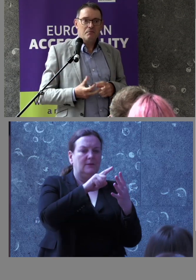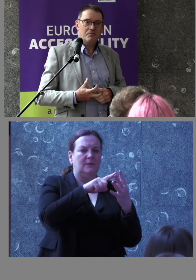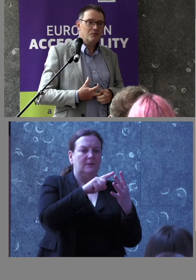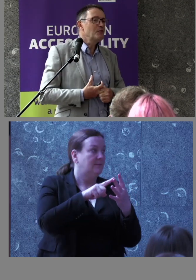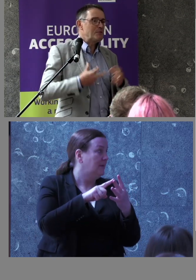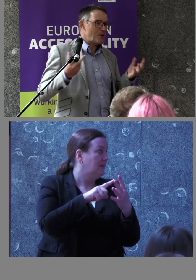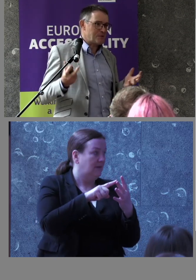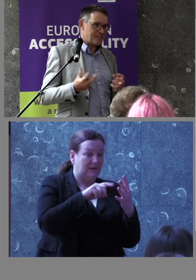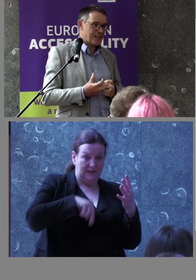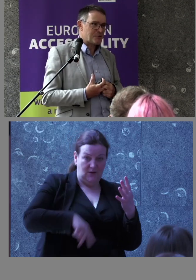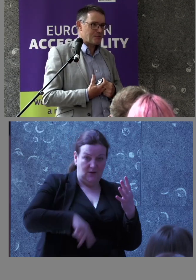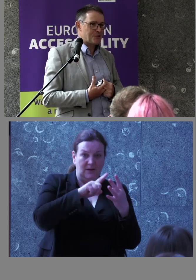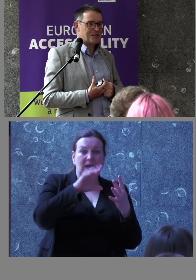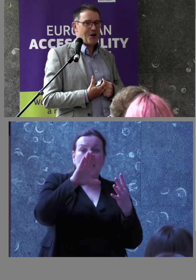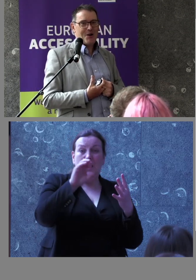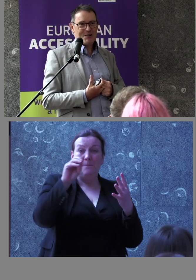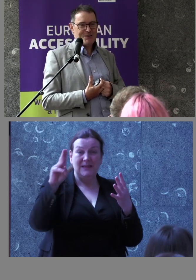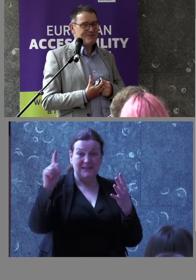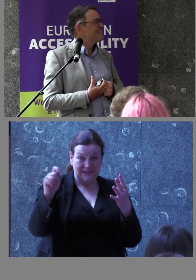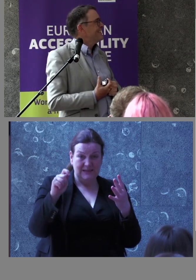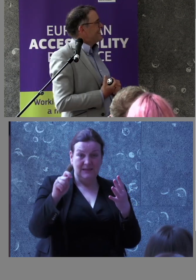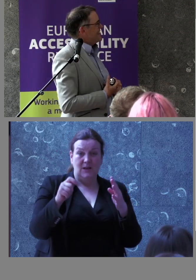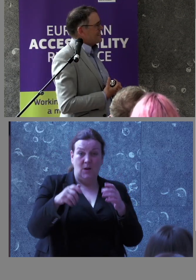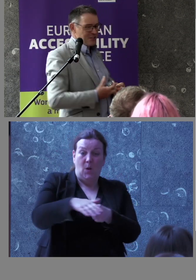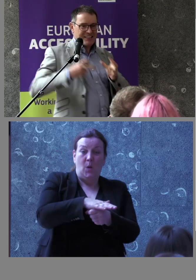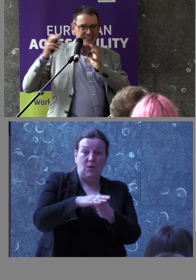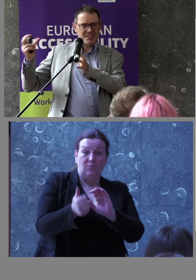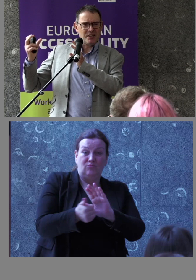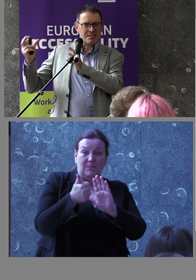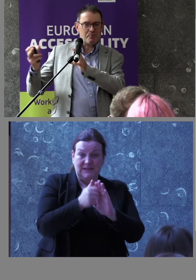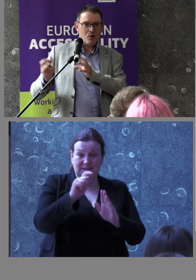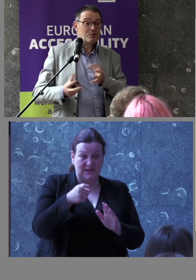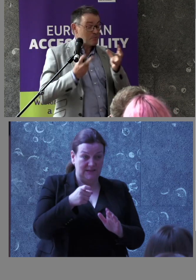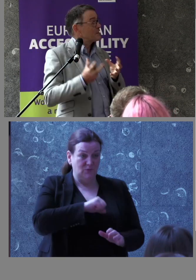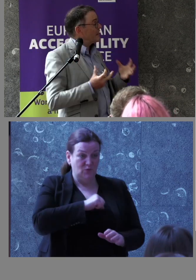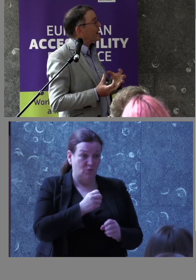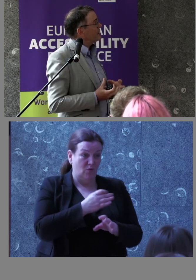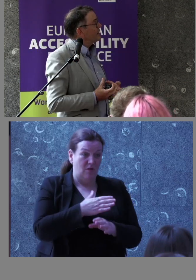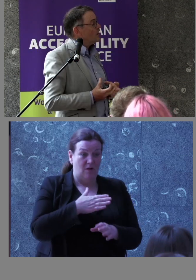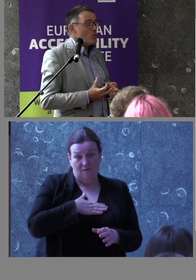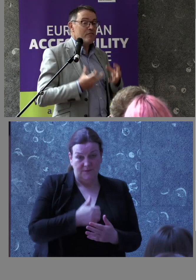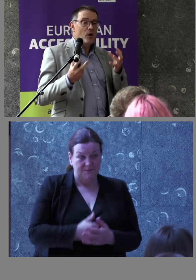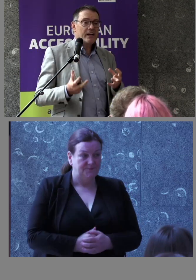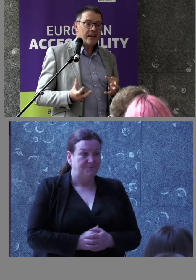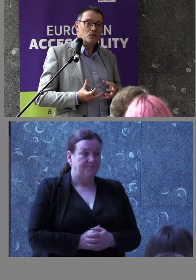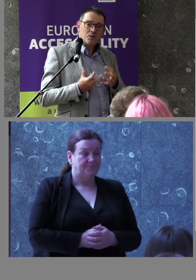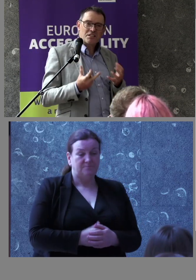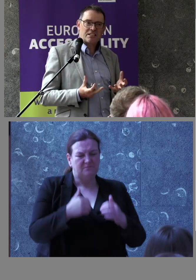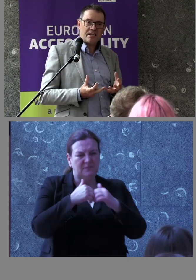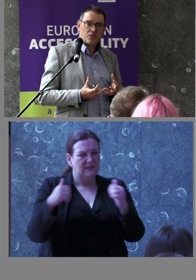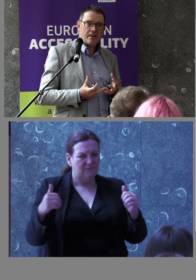really important, not just to the running of revenue, but to the running of the economy. So we have a really important role to play in the